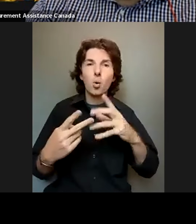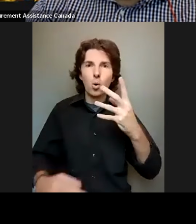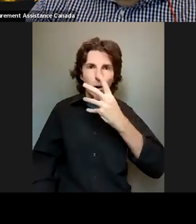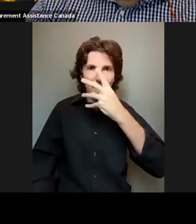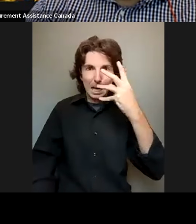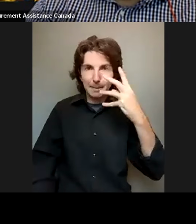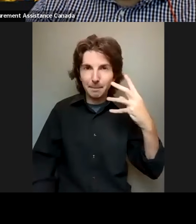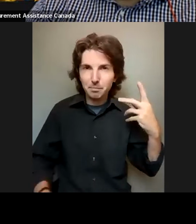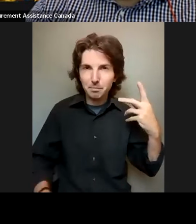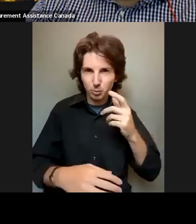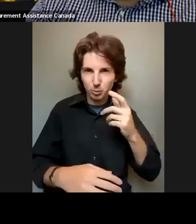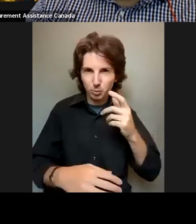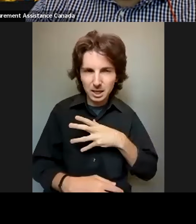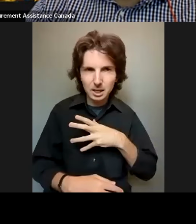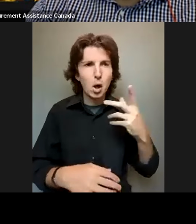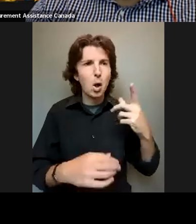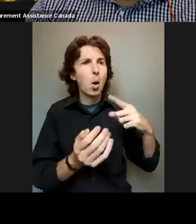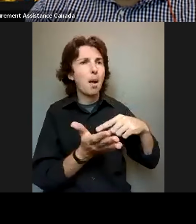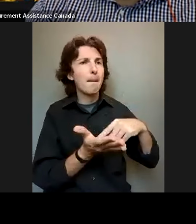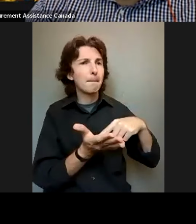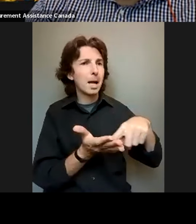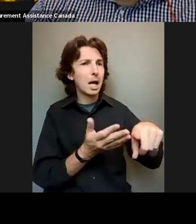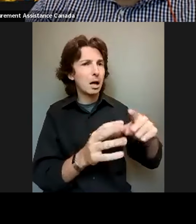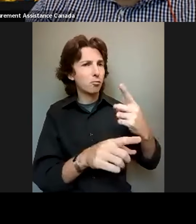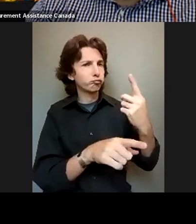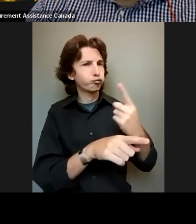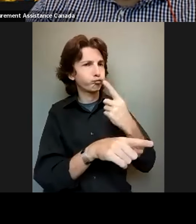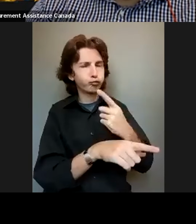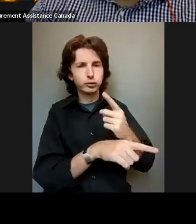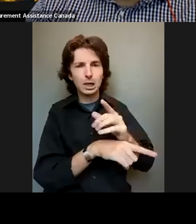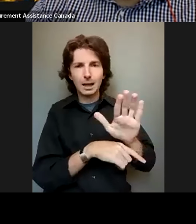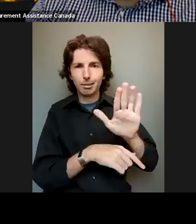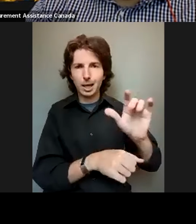paid the fair share of their work. And